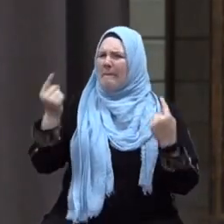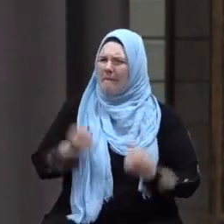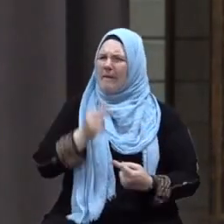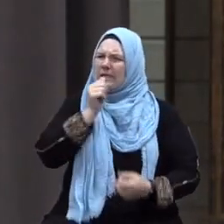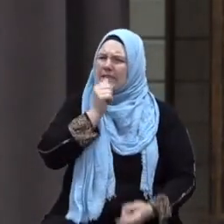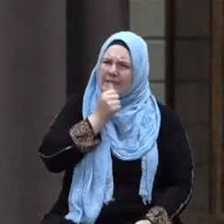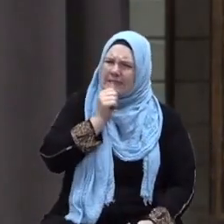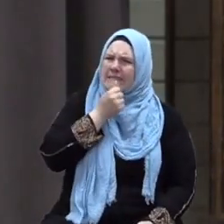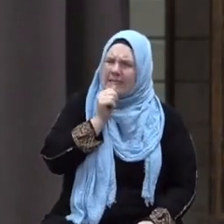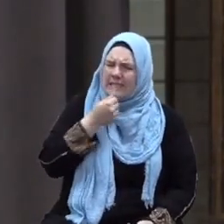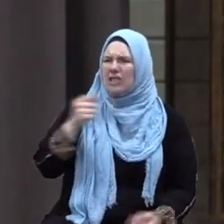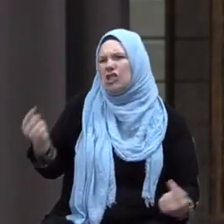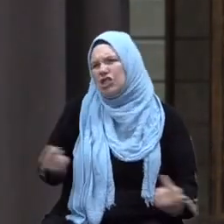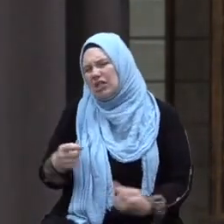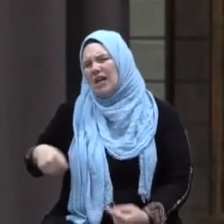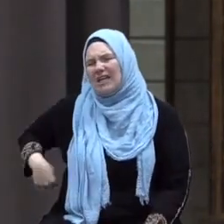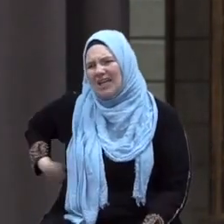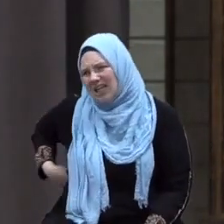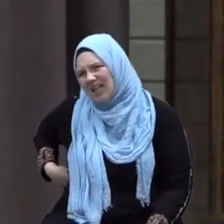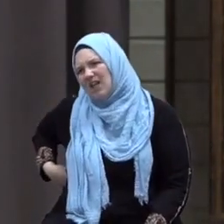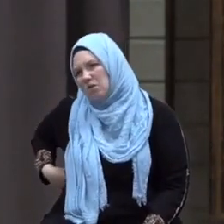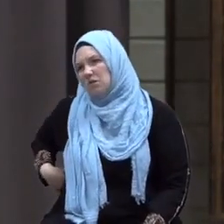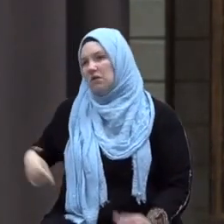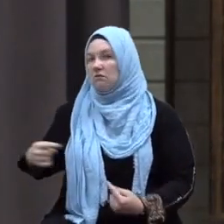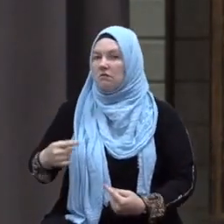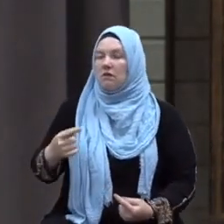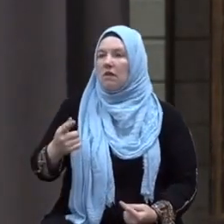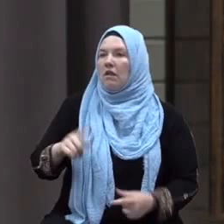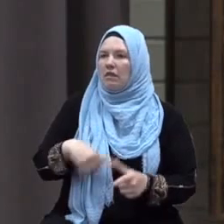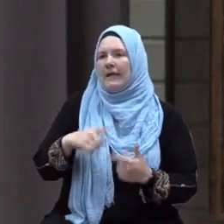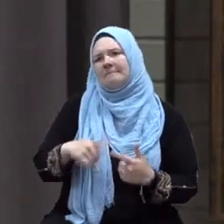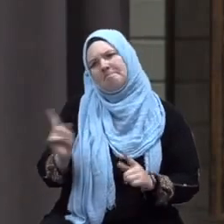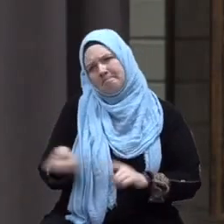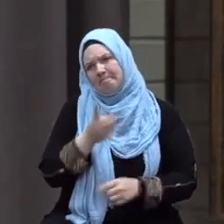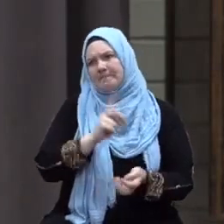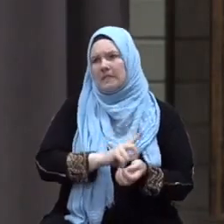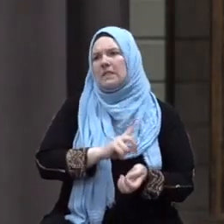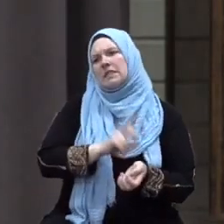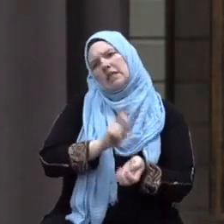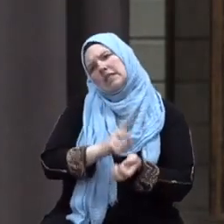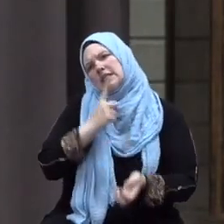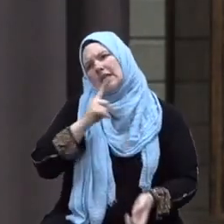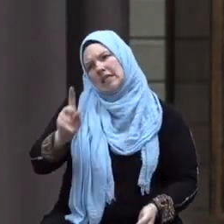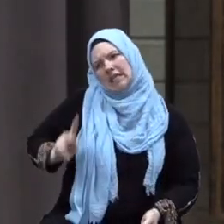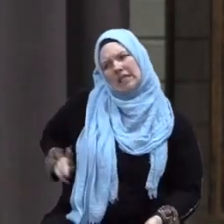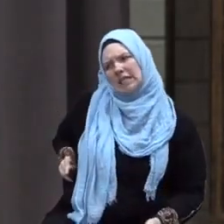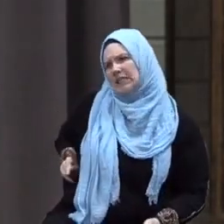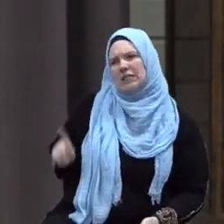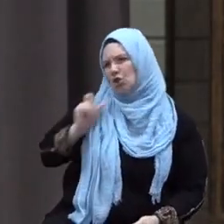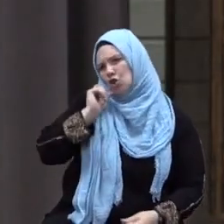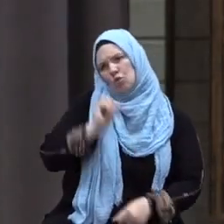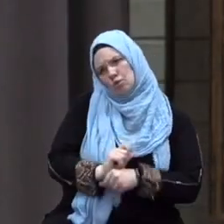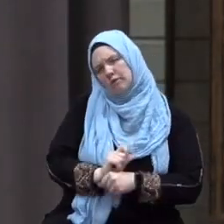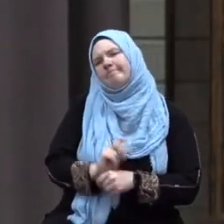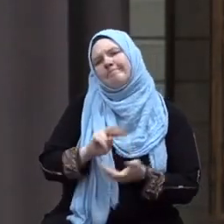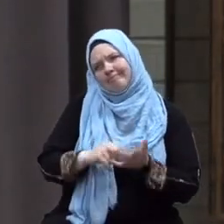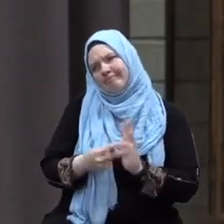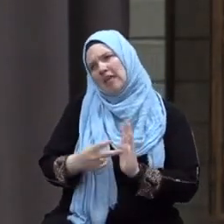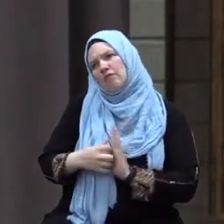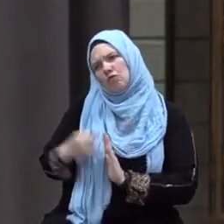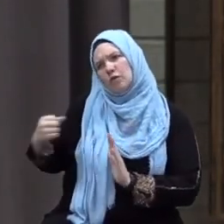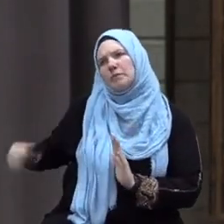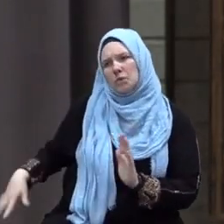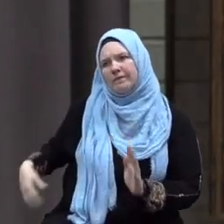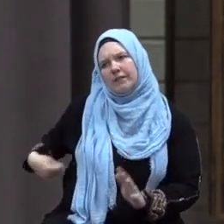suffering, disabling, crippling effects, then you go to the doctor and he says, because your kidney is not working, you have to remove